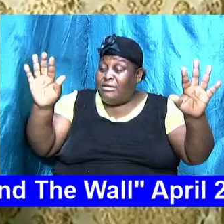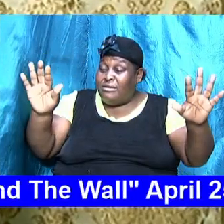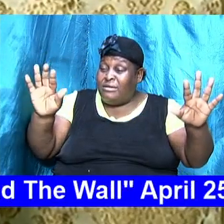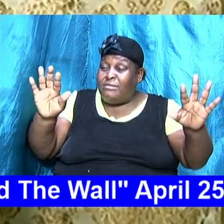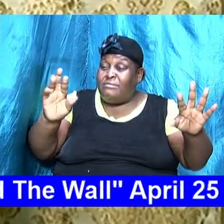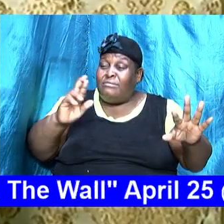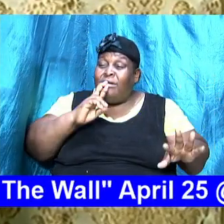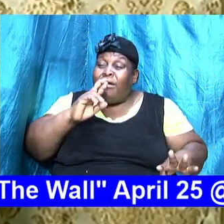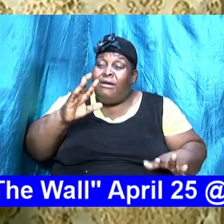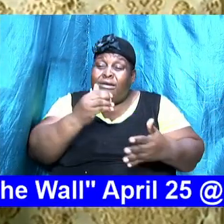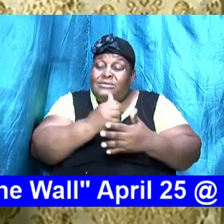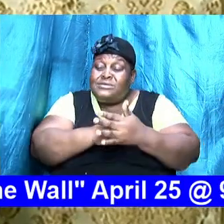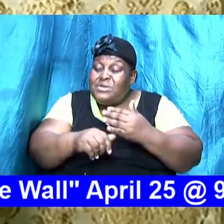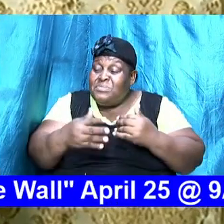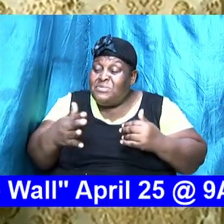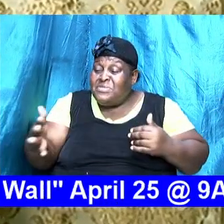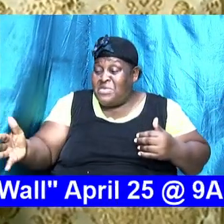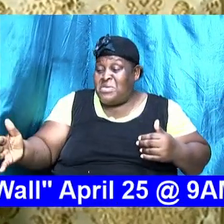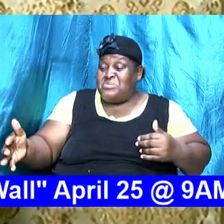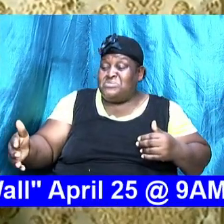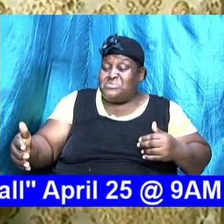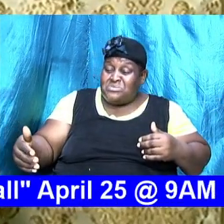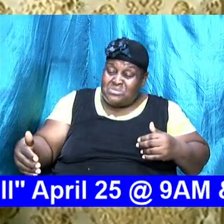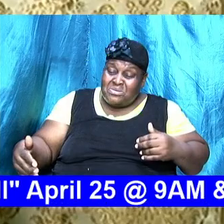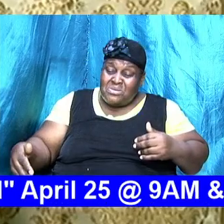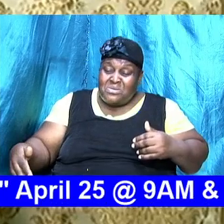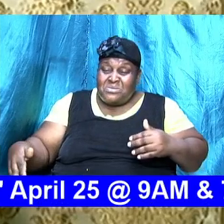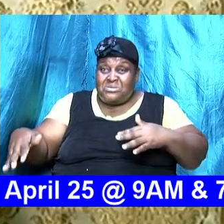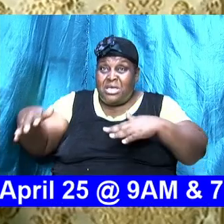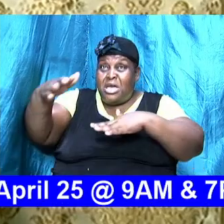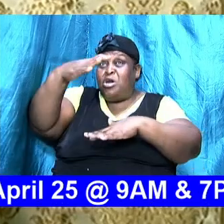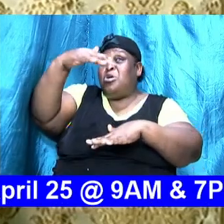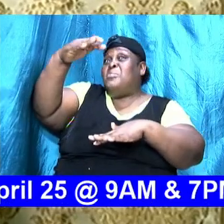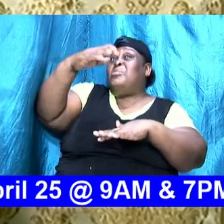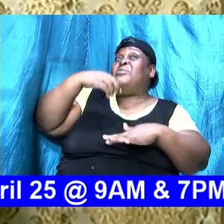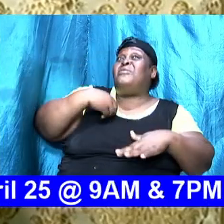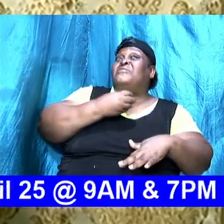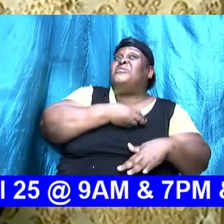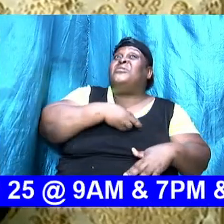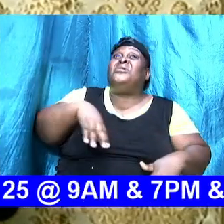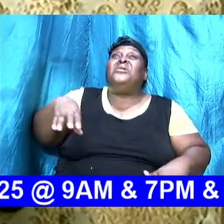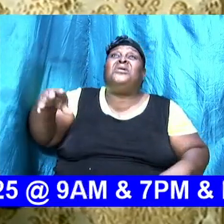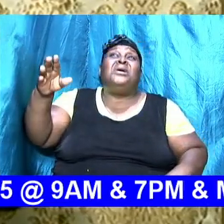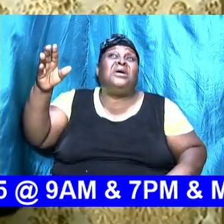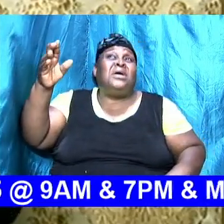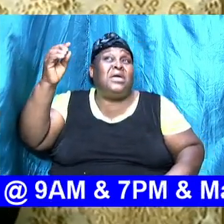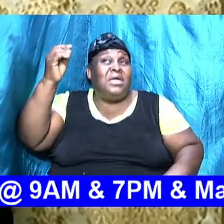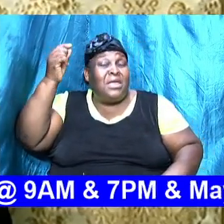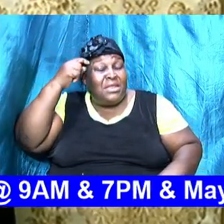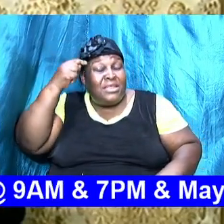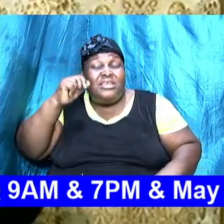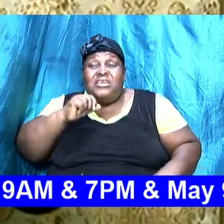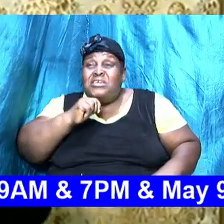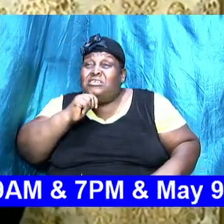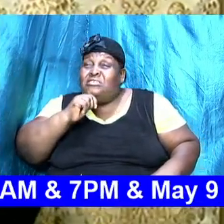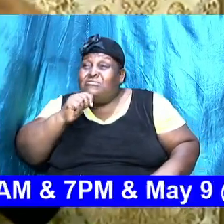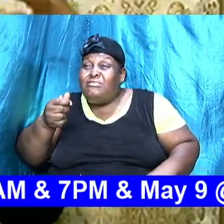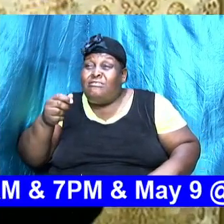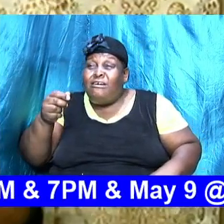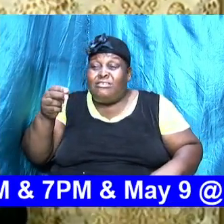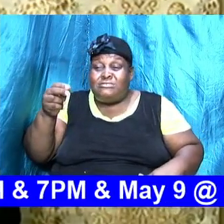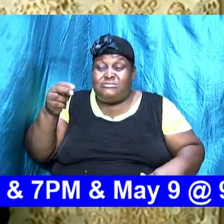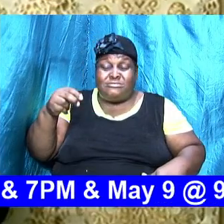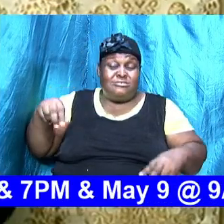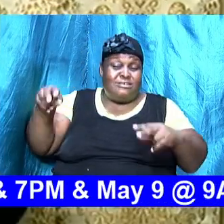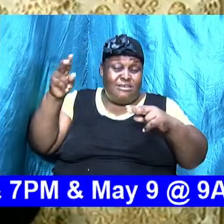that somehow fly over our head and we have not looked at the nuts and bolts and seen the nitty-gritty of the things that